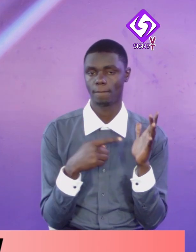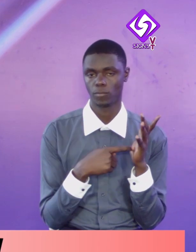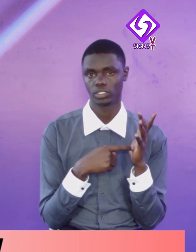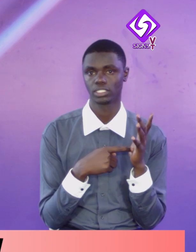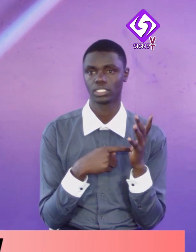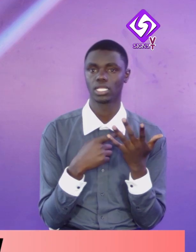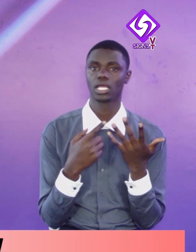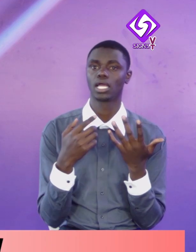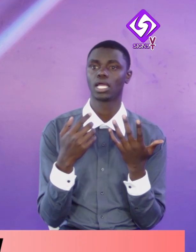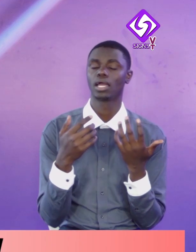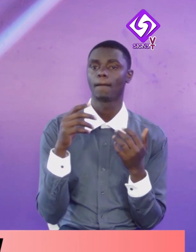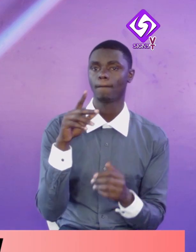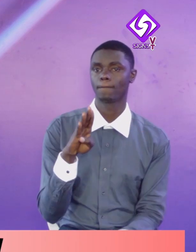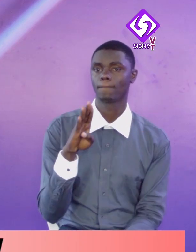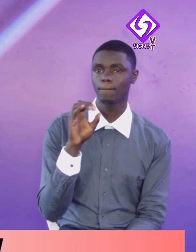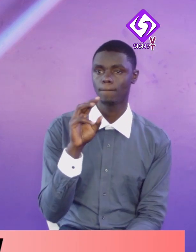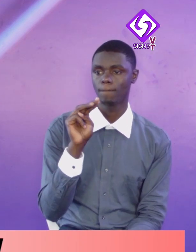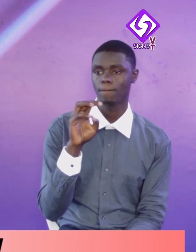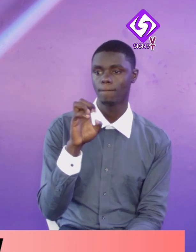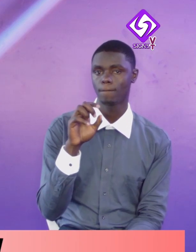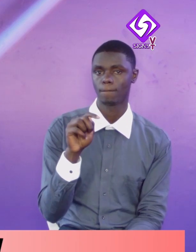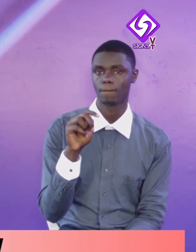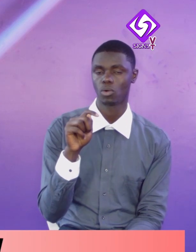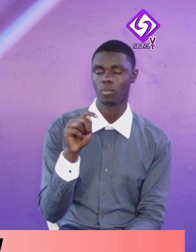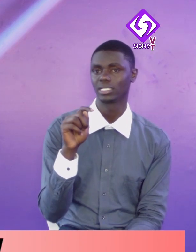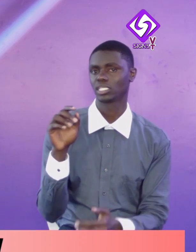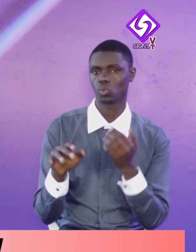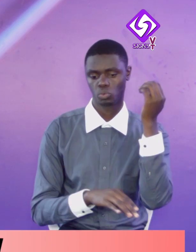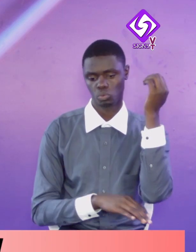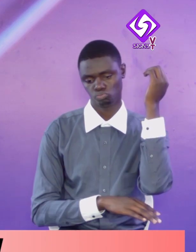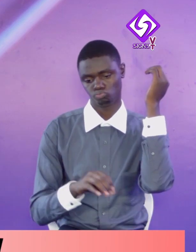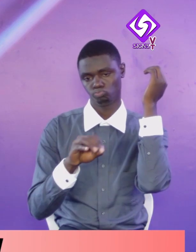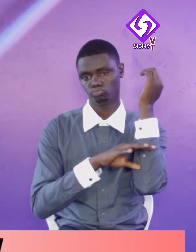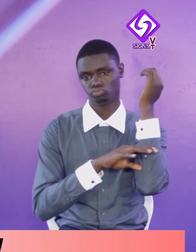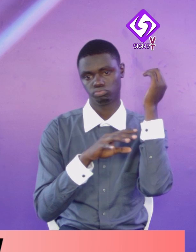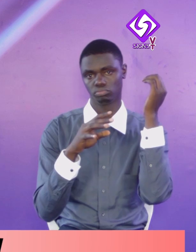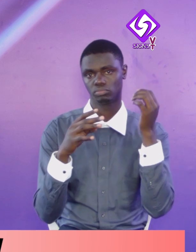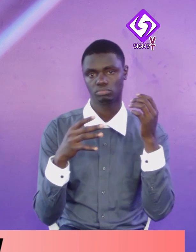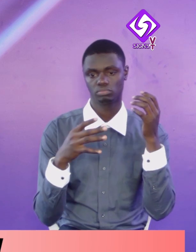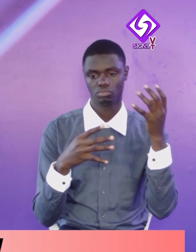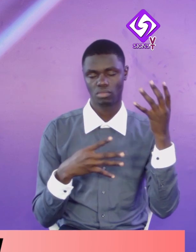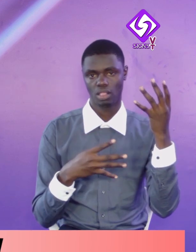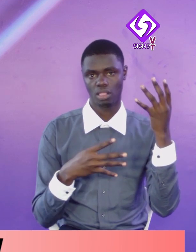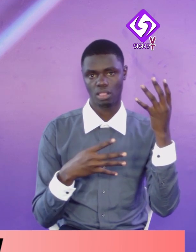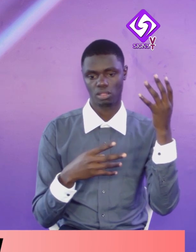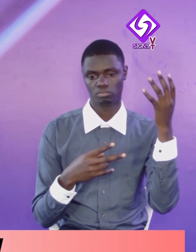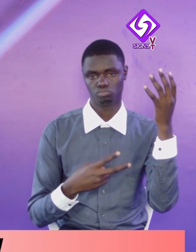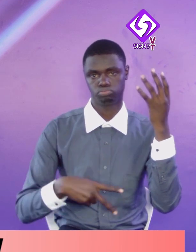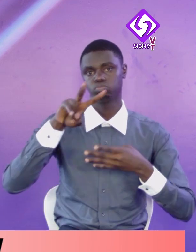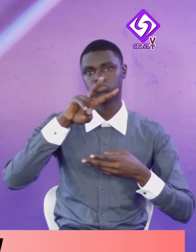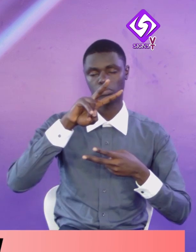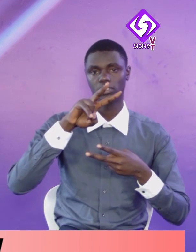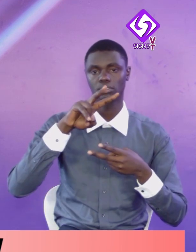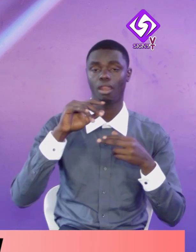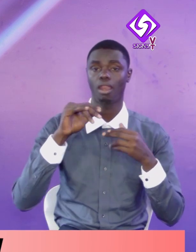while APS Bomet, which was promoted to the SportPesa Premier League,